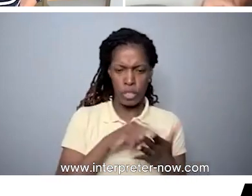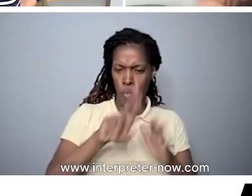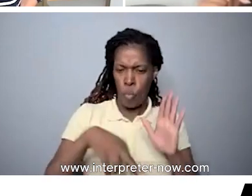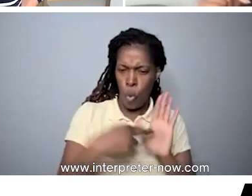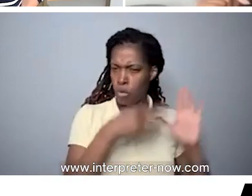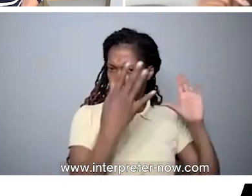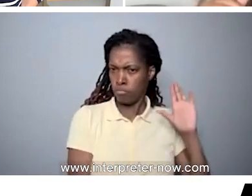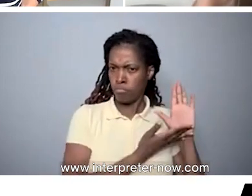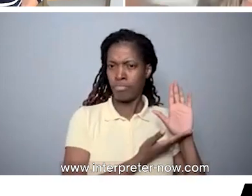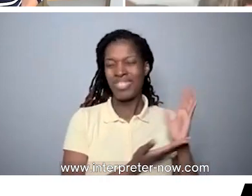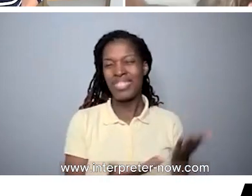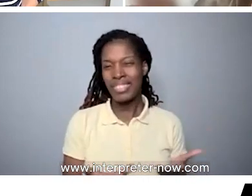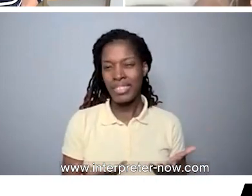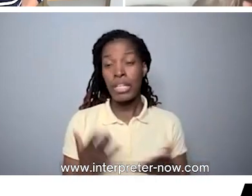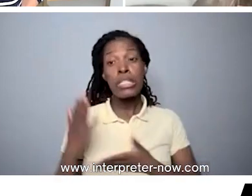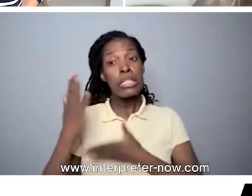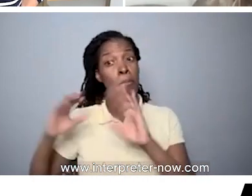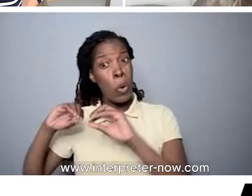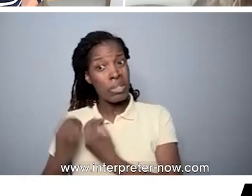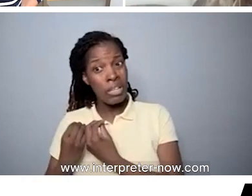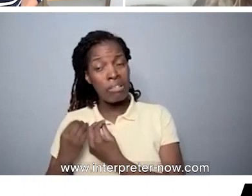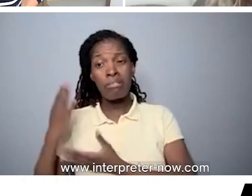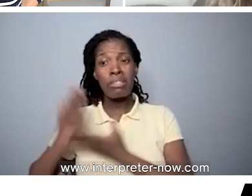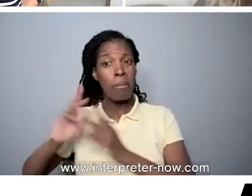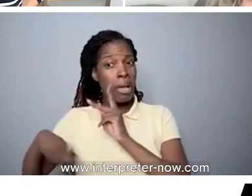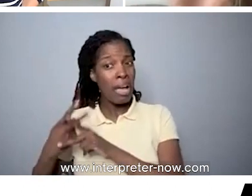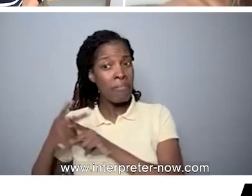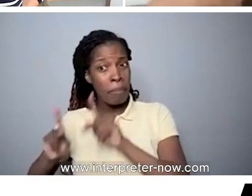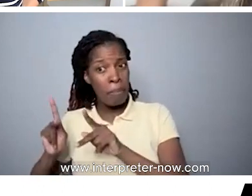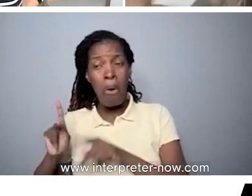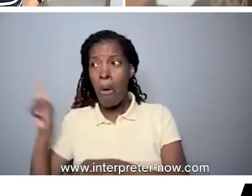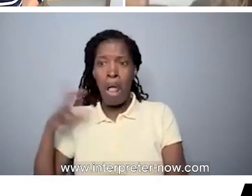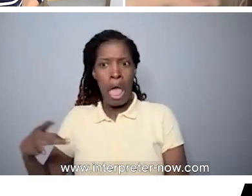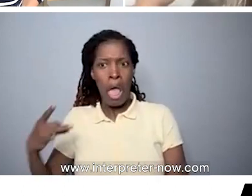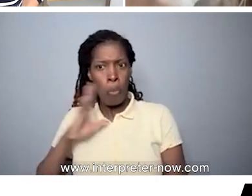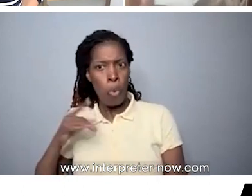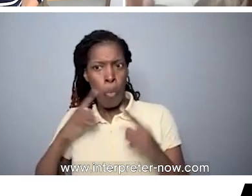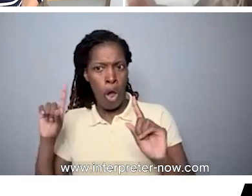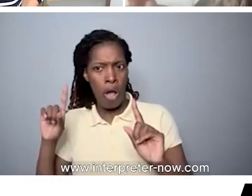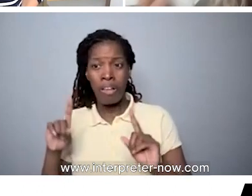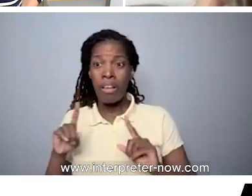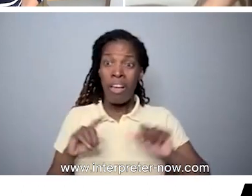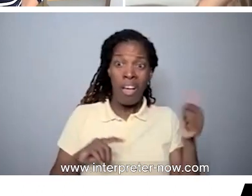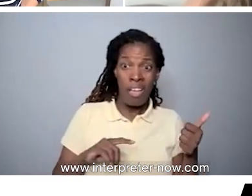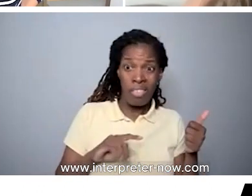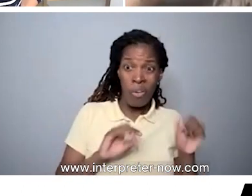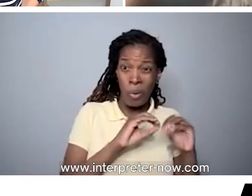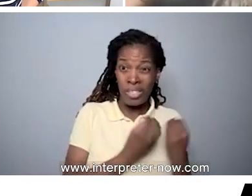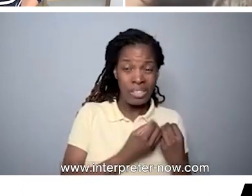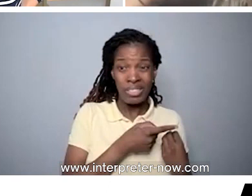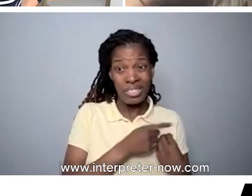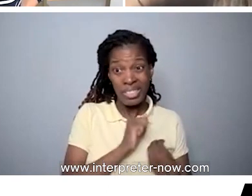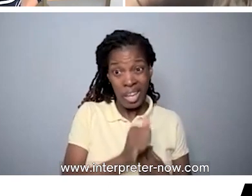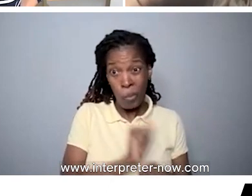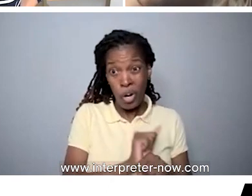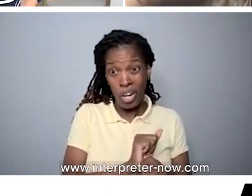that is the right answer. For this person, it was really about, well, one, it was actually building up her own self-confidence. So one